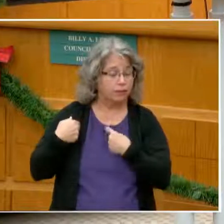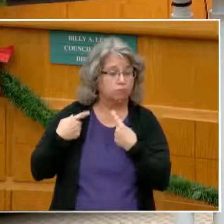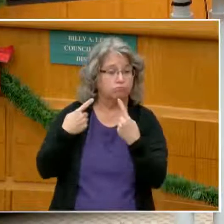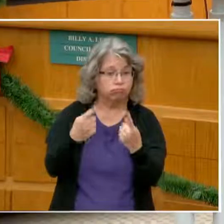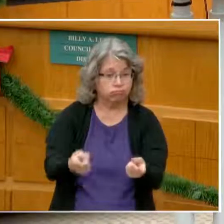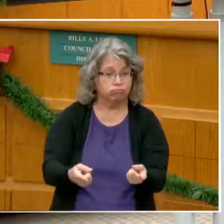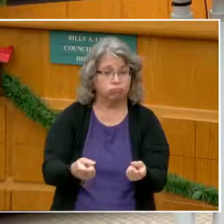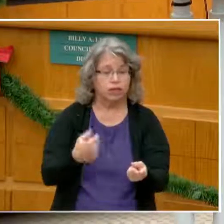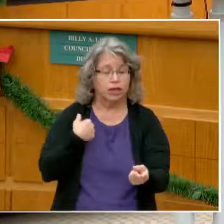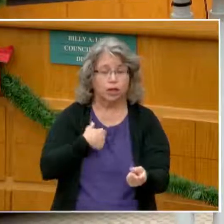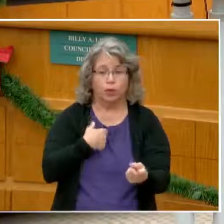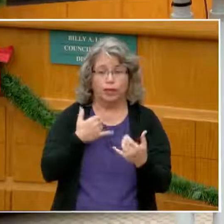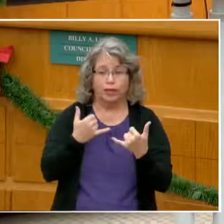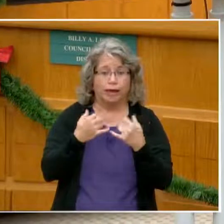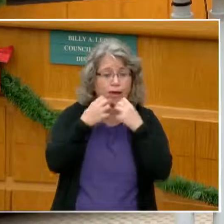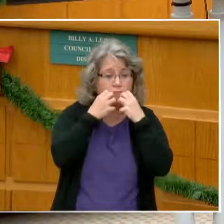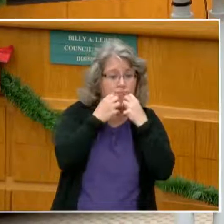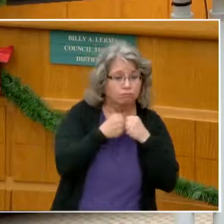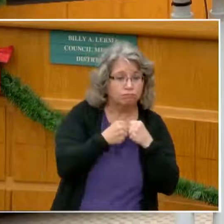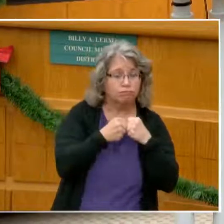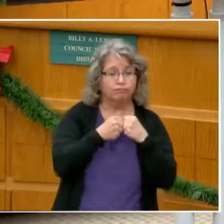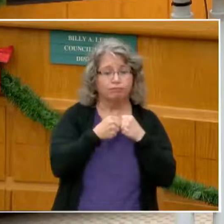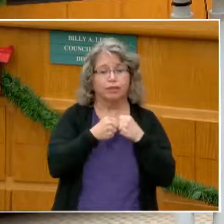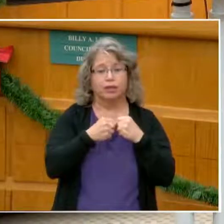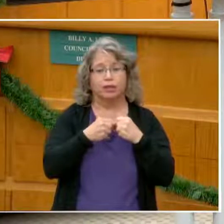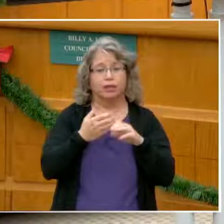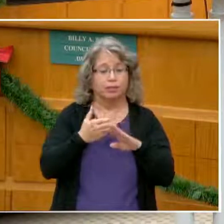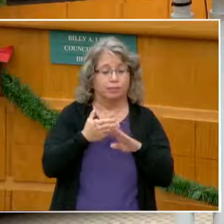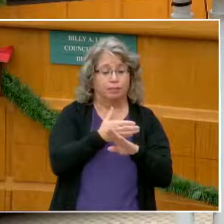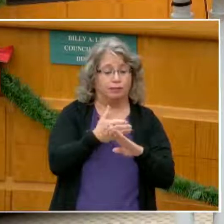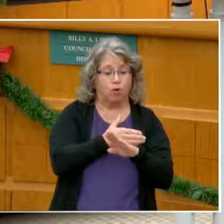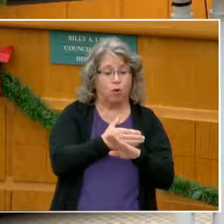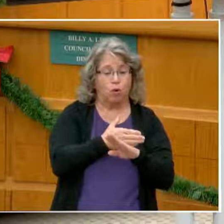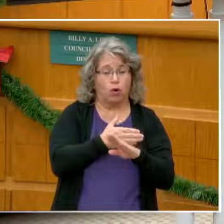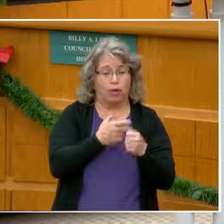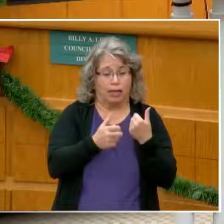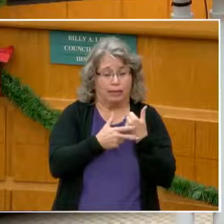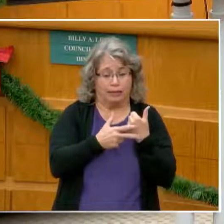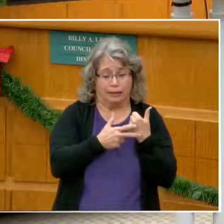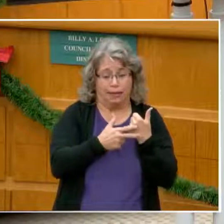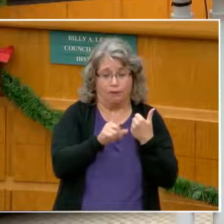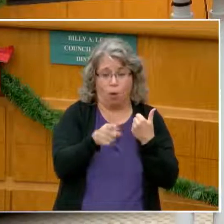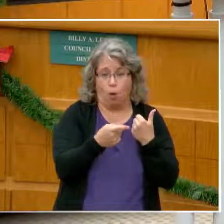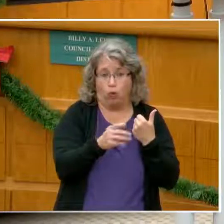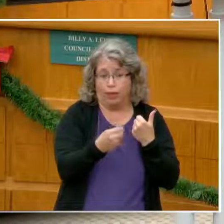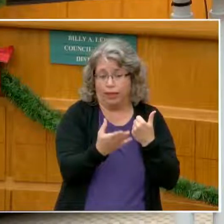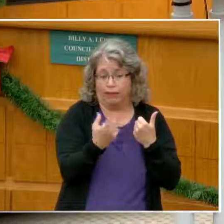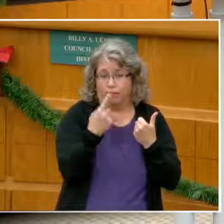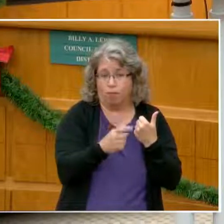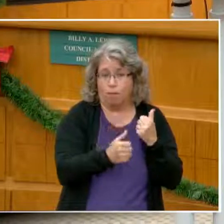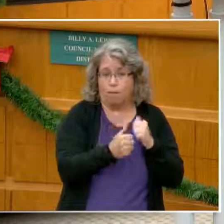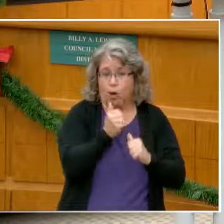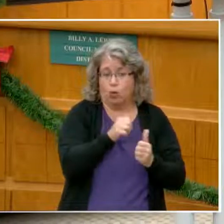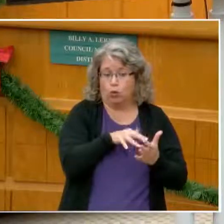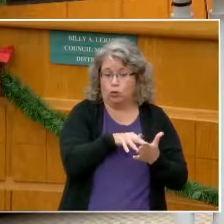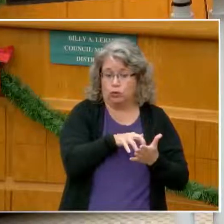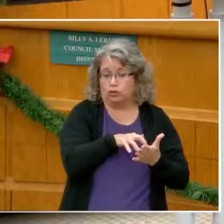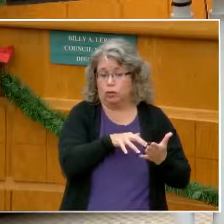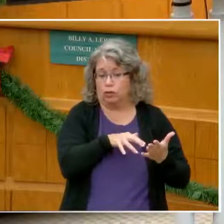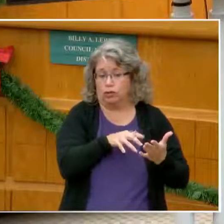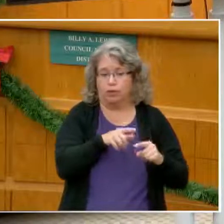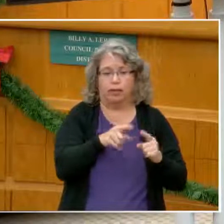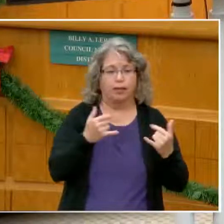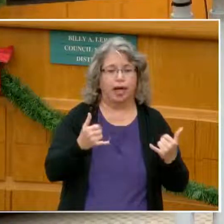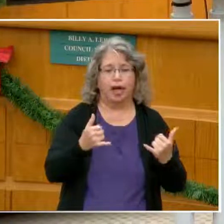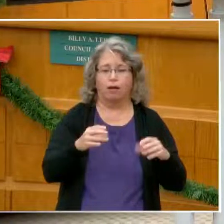treasure reserved for only the most vulnerable to really having them completely available for everyone ages 5 and up.